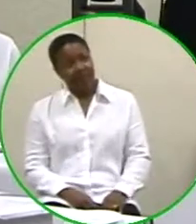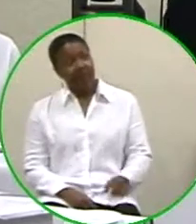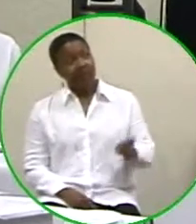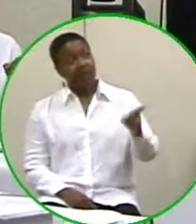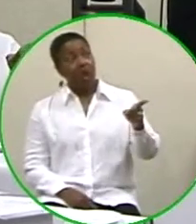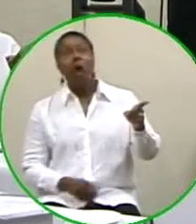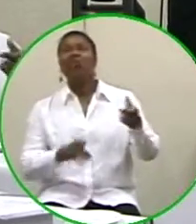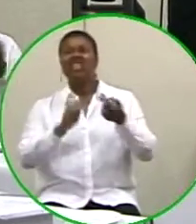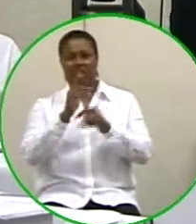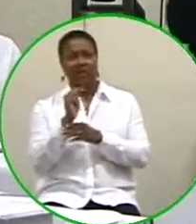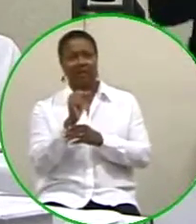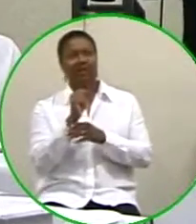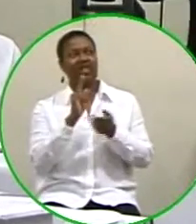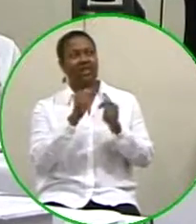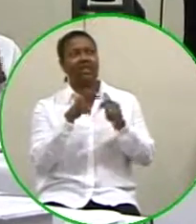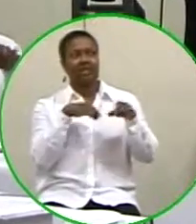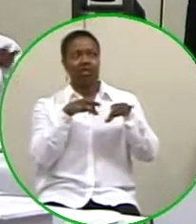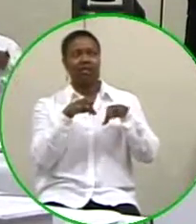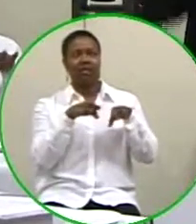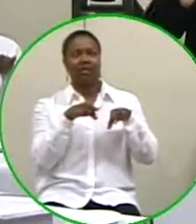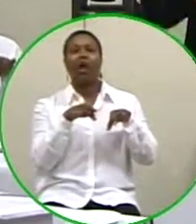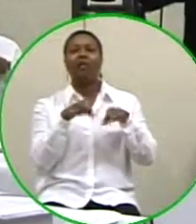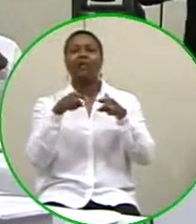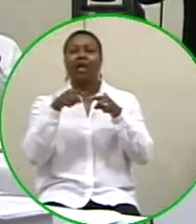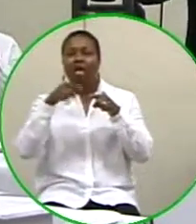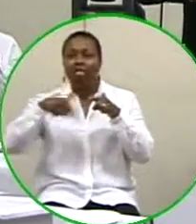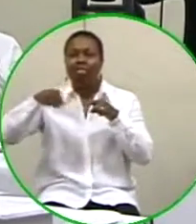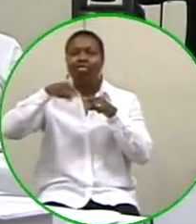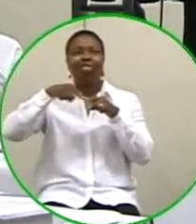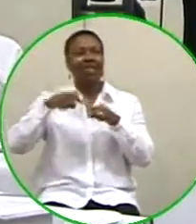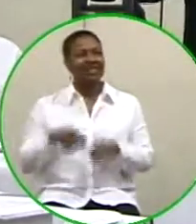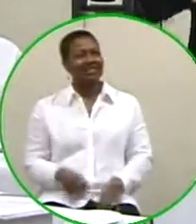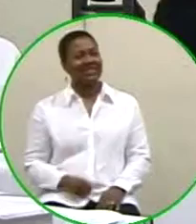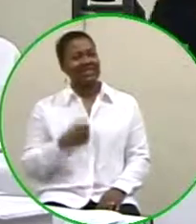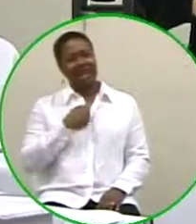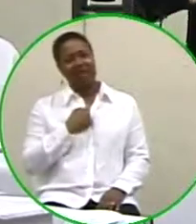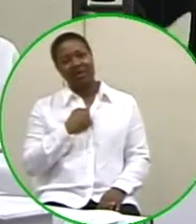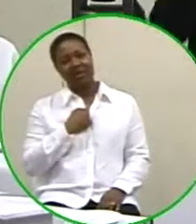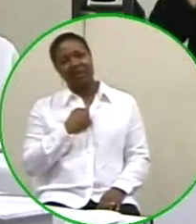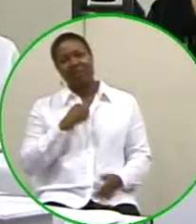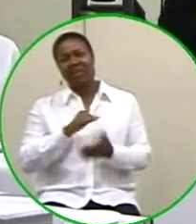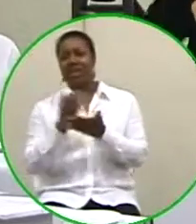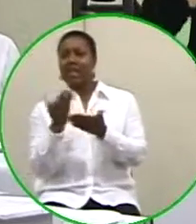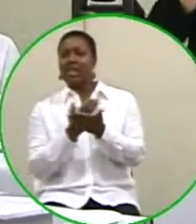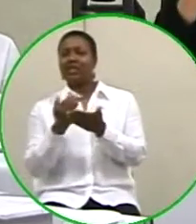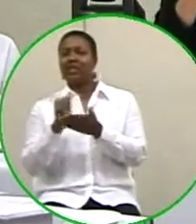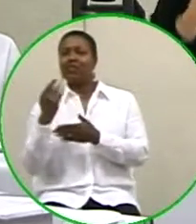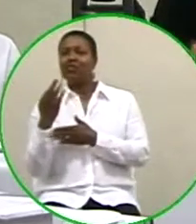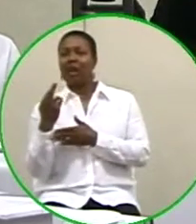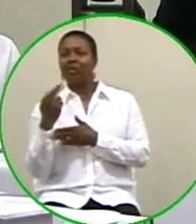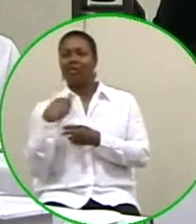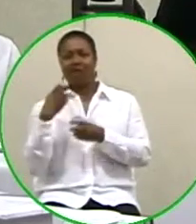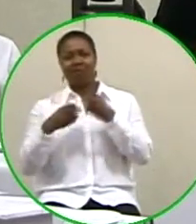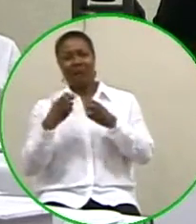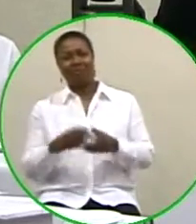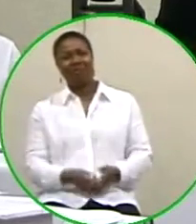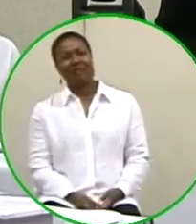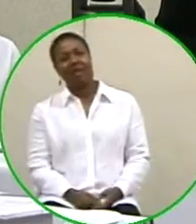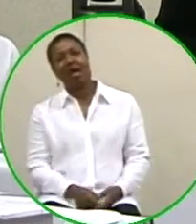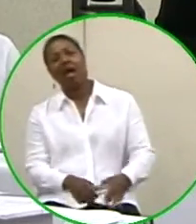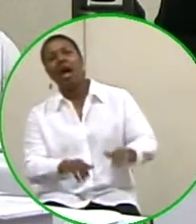Oh, they did change it. They did change it counterclockwise. Sorry. Okay, but it's new. We have a problem.